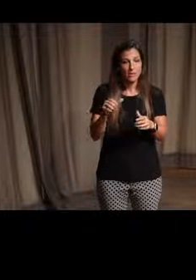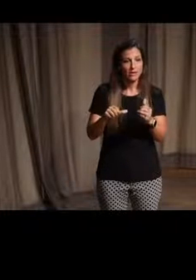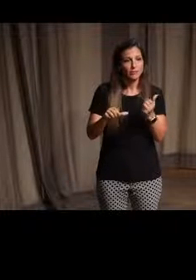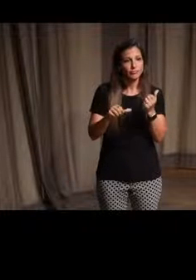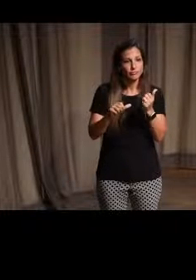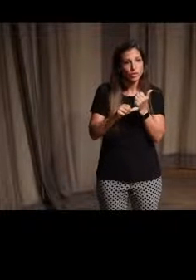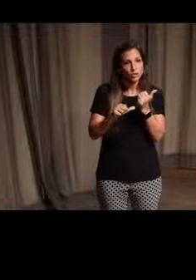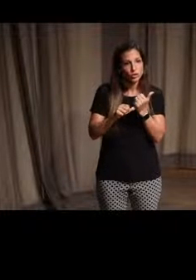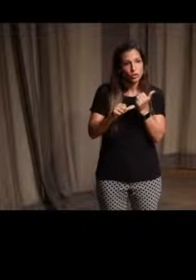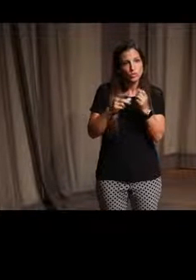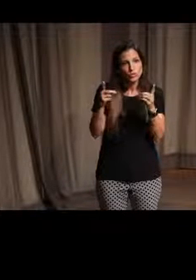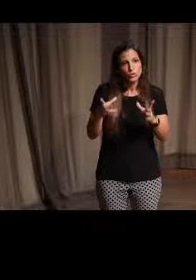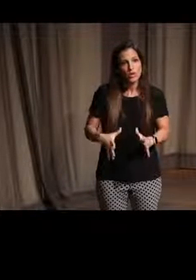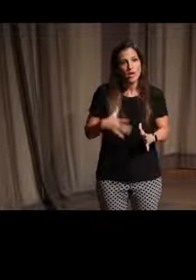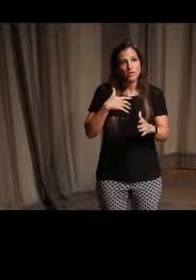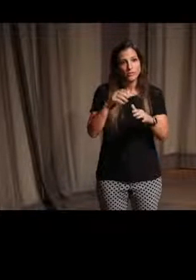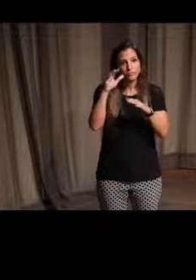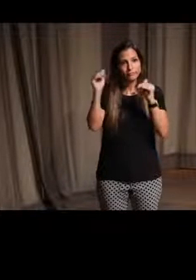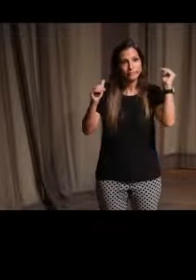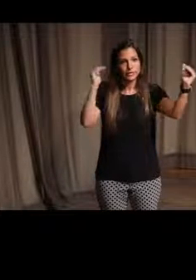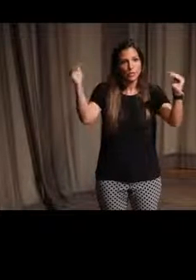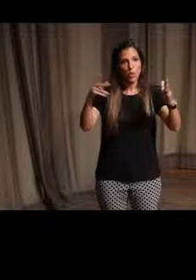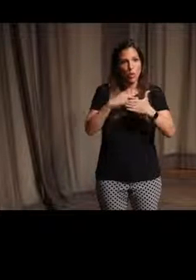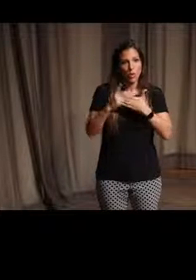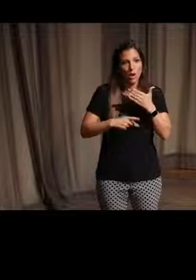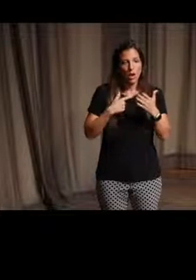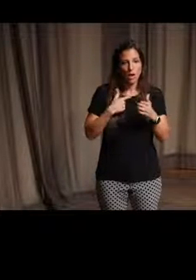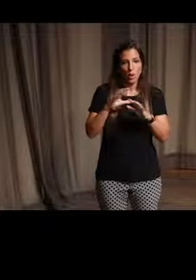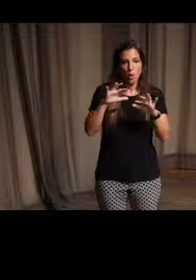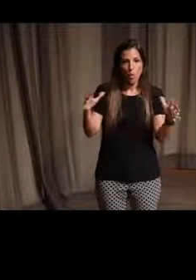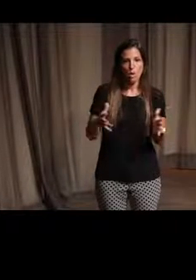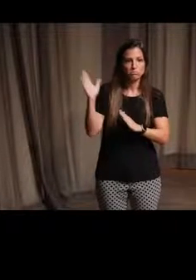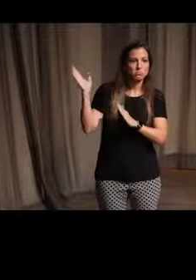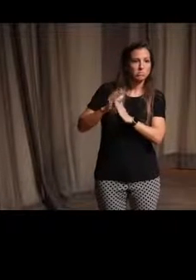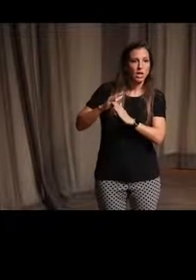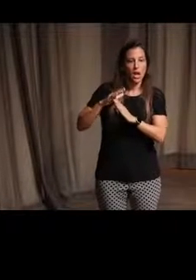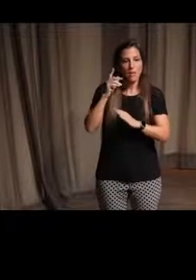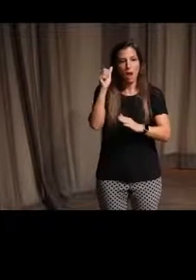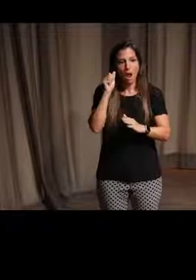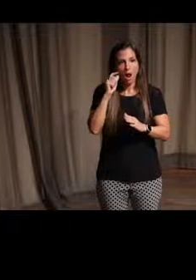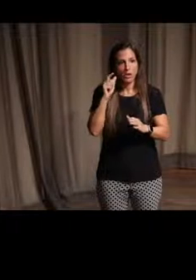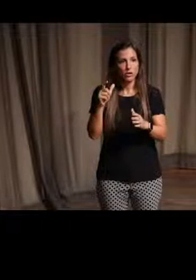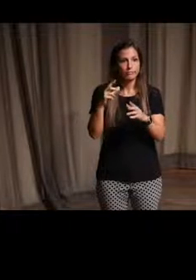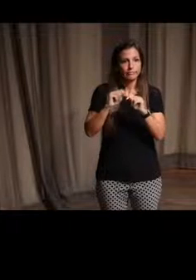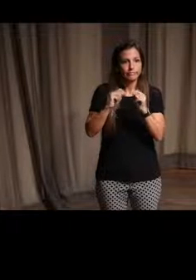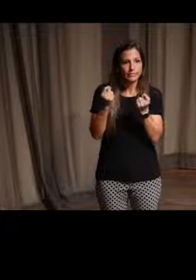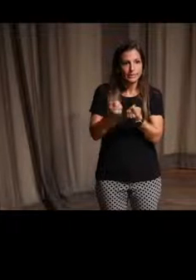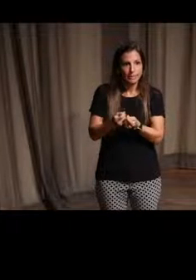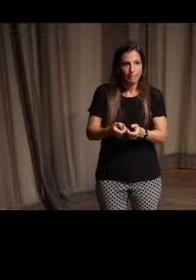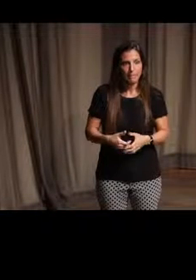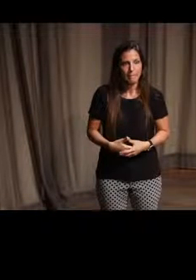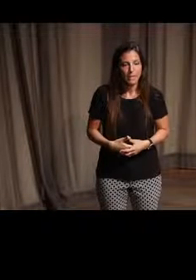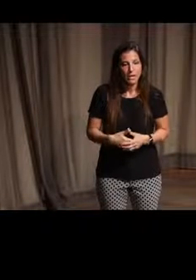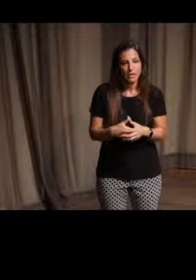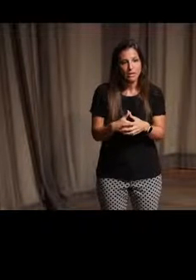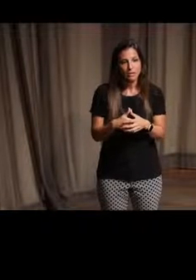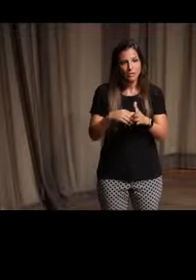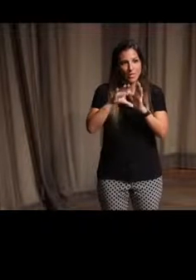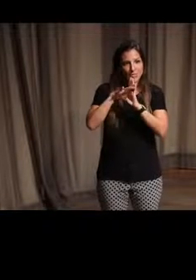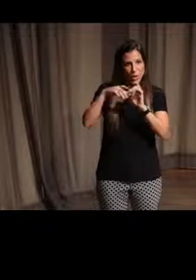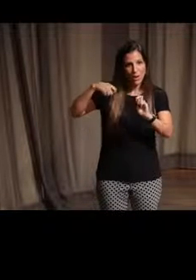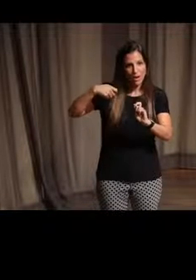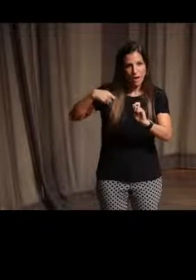Public Programs, and our world-class audiovisual team, Denise Faxes, Andrew Bird, and Lazaro Yanis on video and